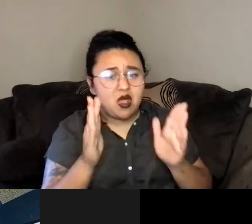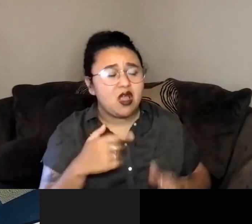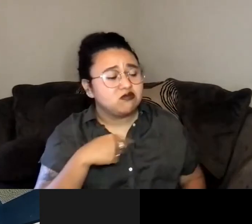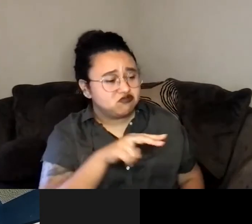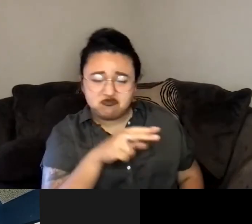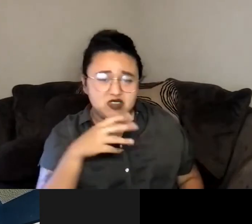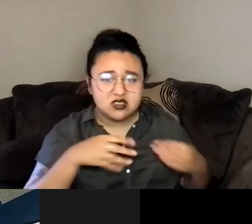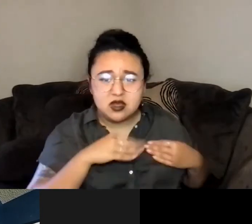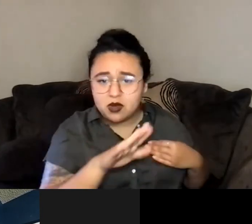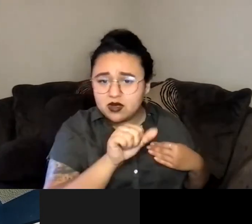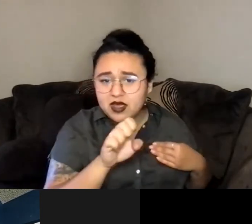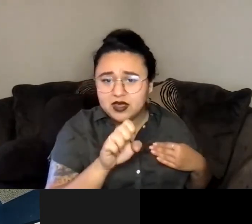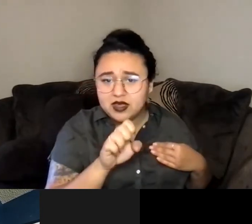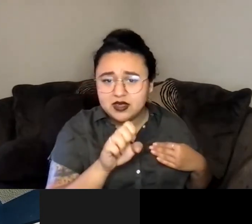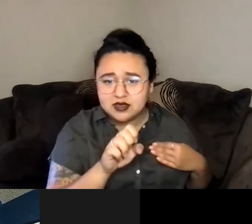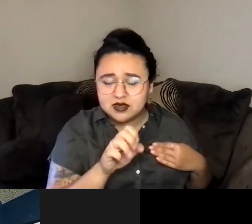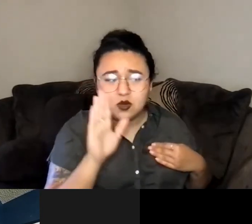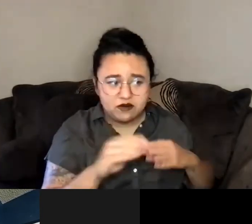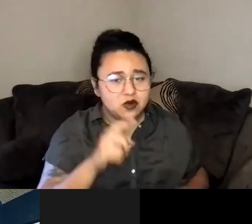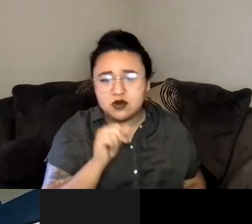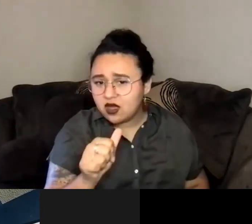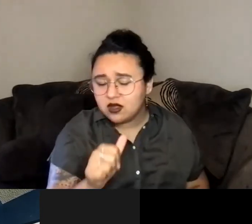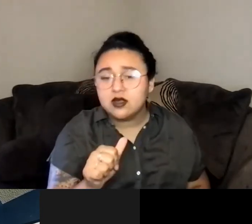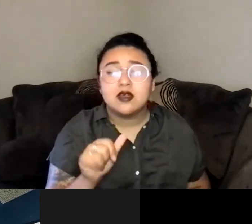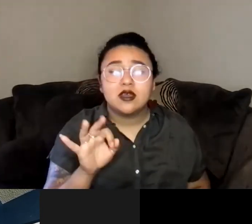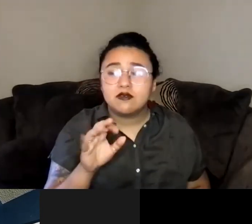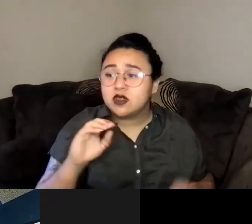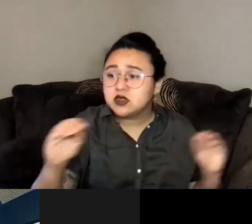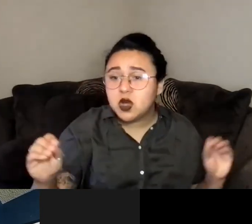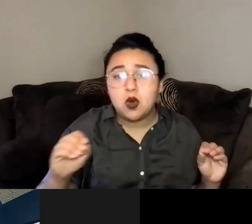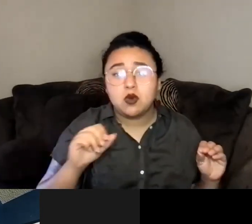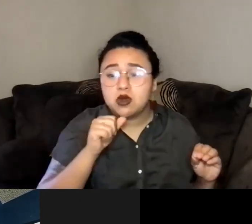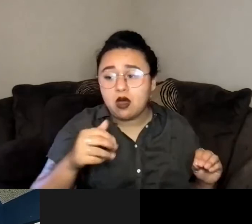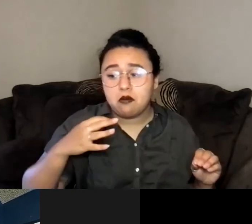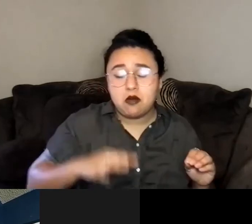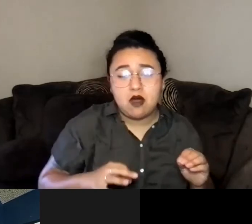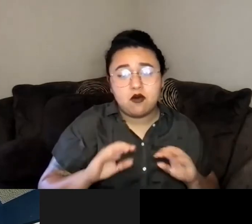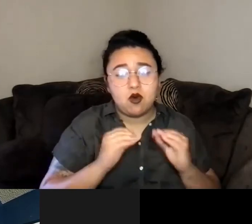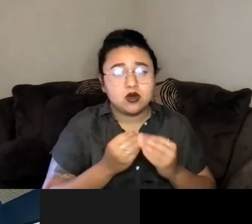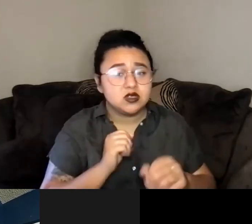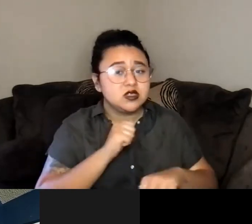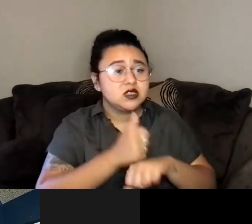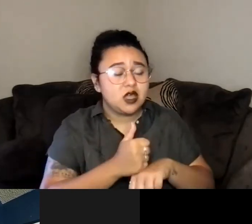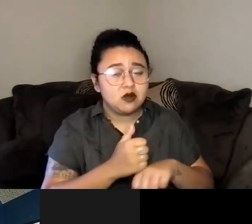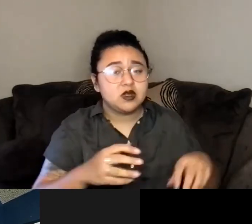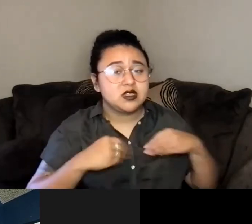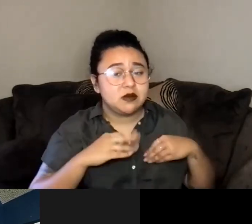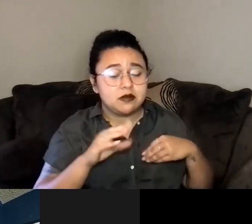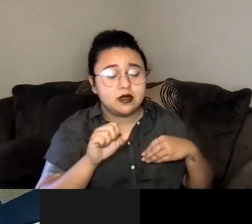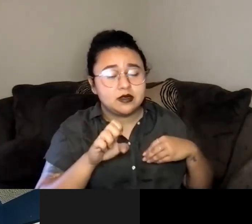your case to fix it for you. And if there's not a nonprofit organization that is set up to take cases on for free in that